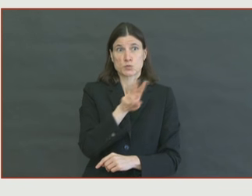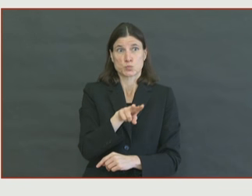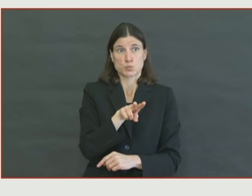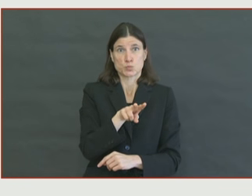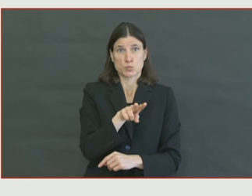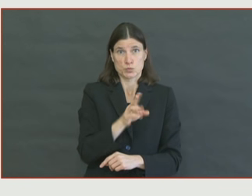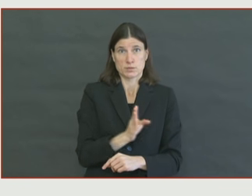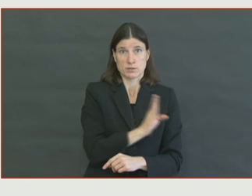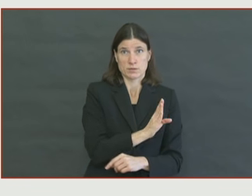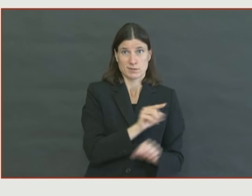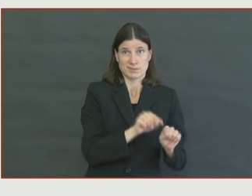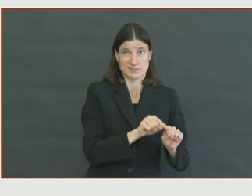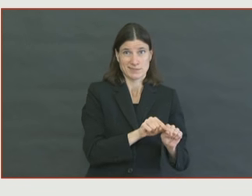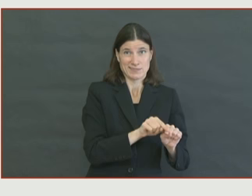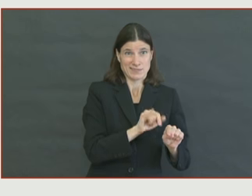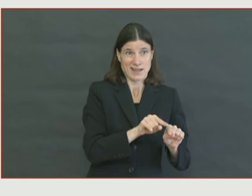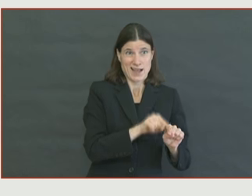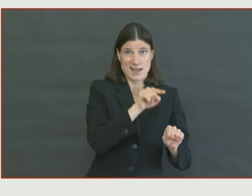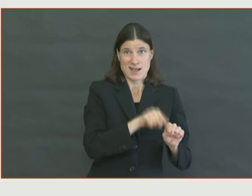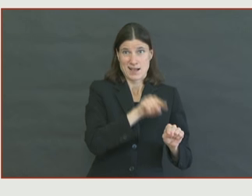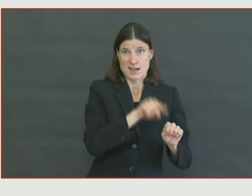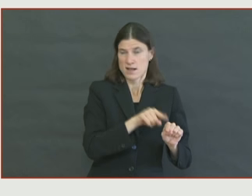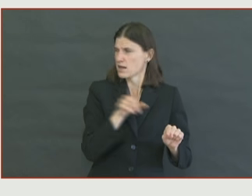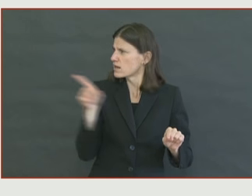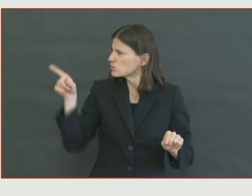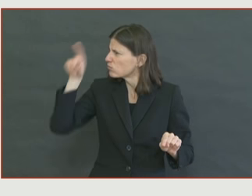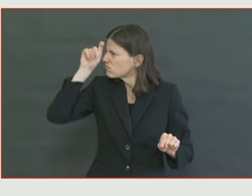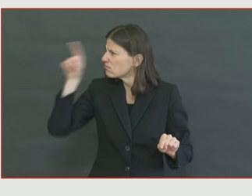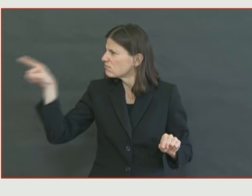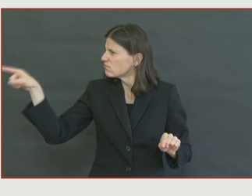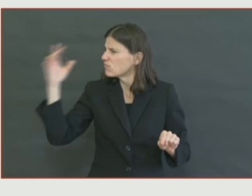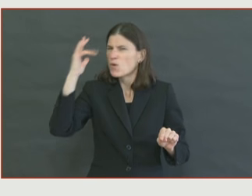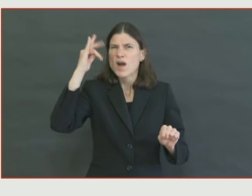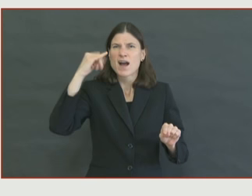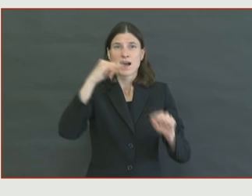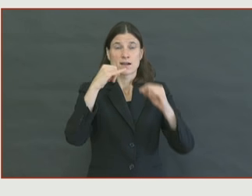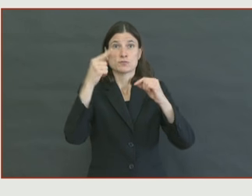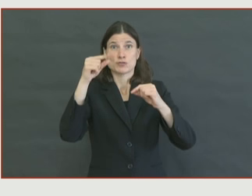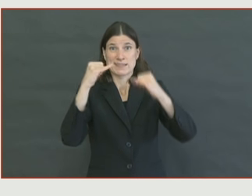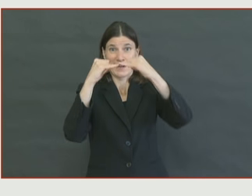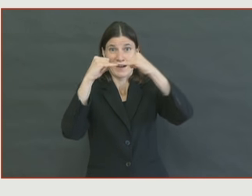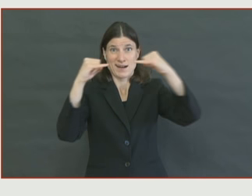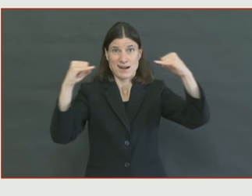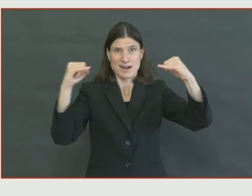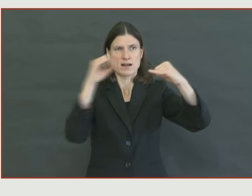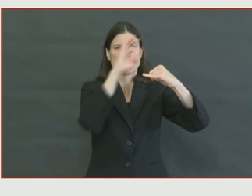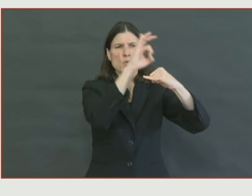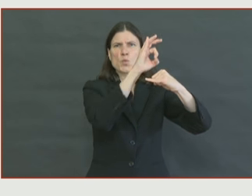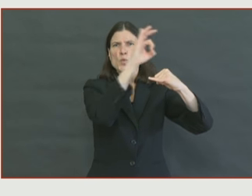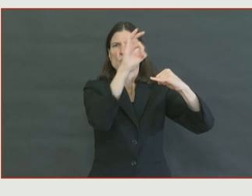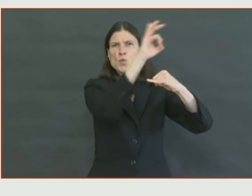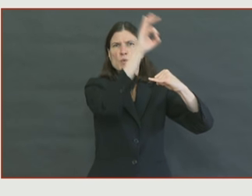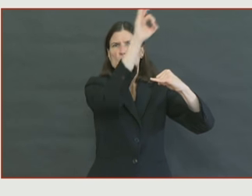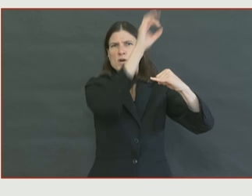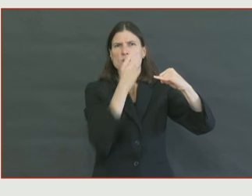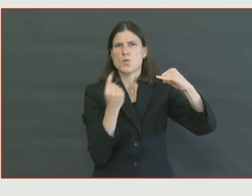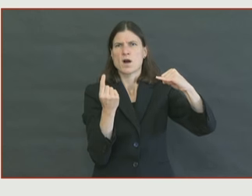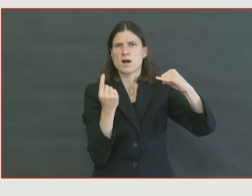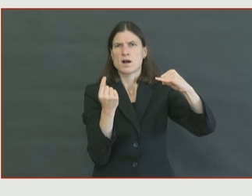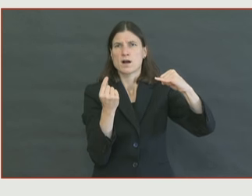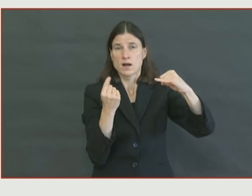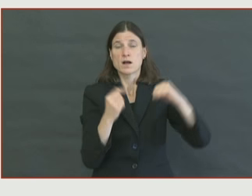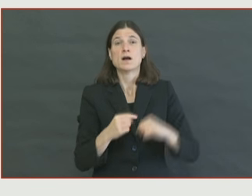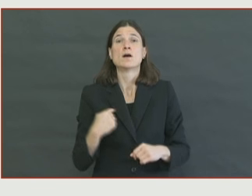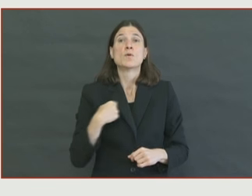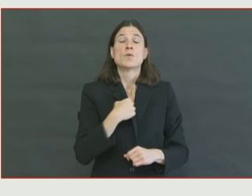Those dots are, we believe, the result of people choosing to